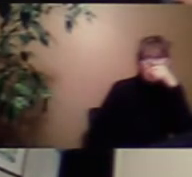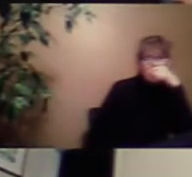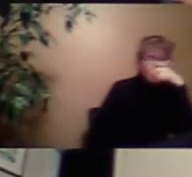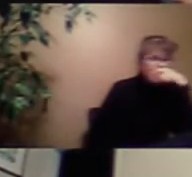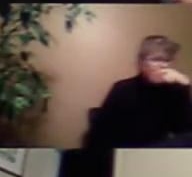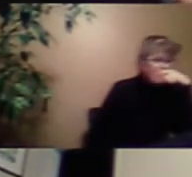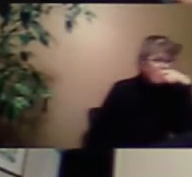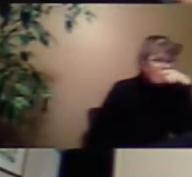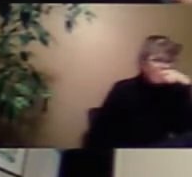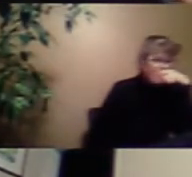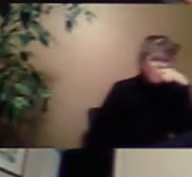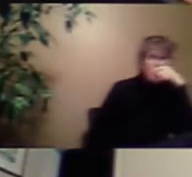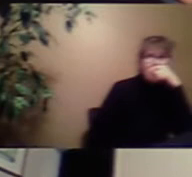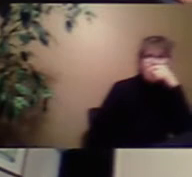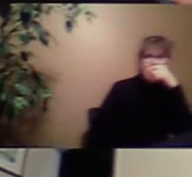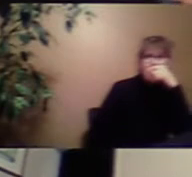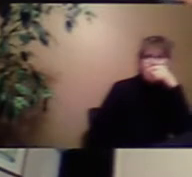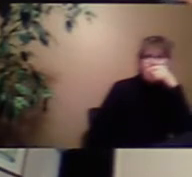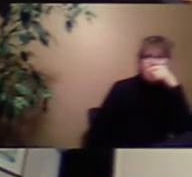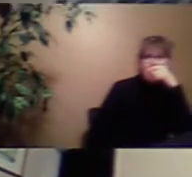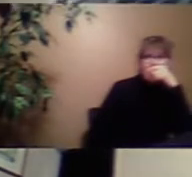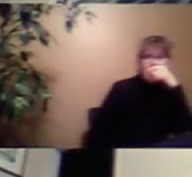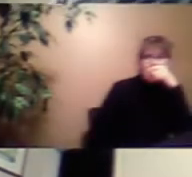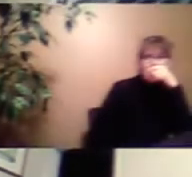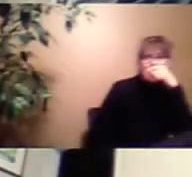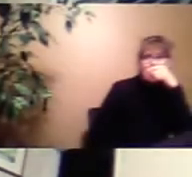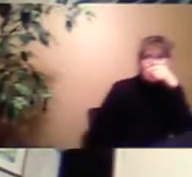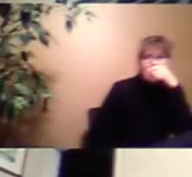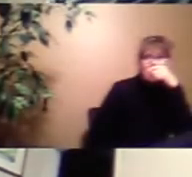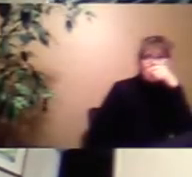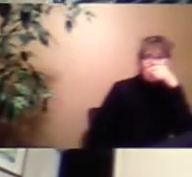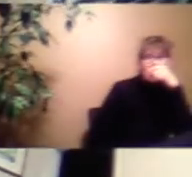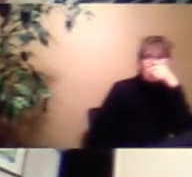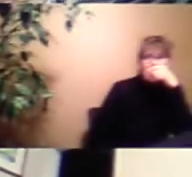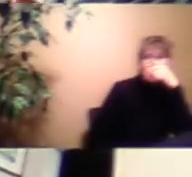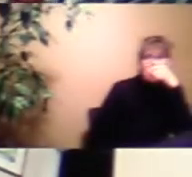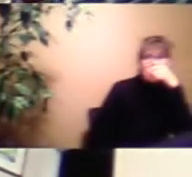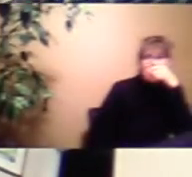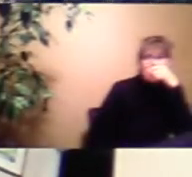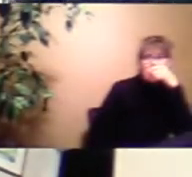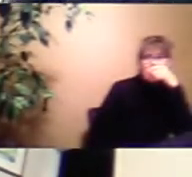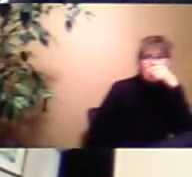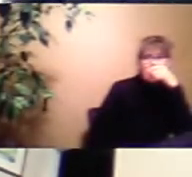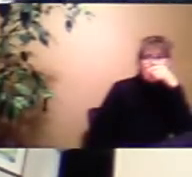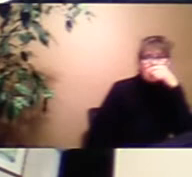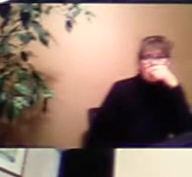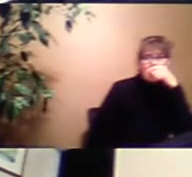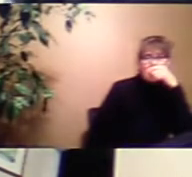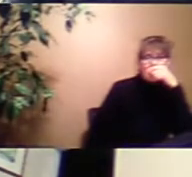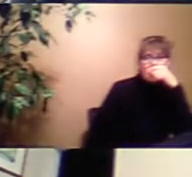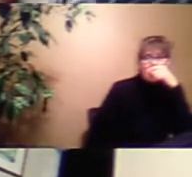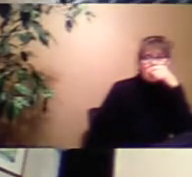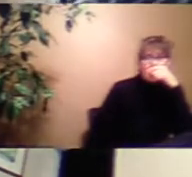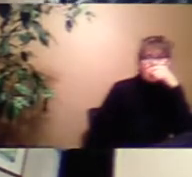treated. Now, the cover itself that you intend that will replace the current